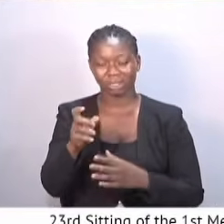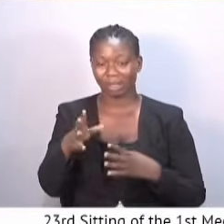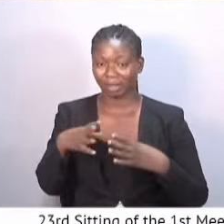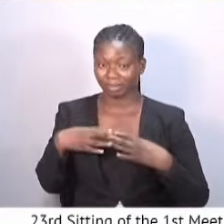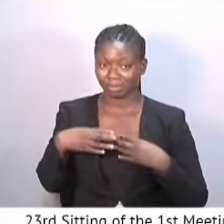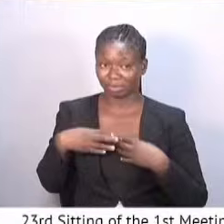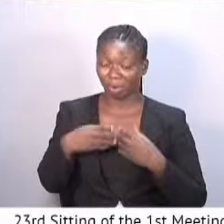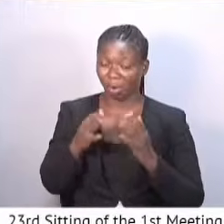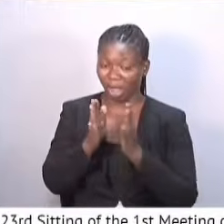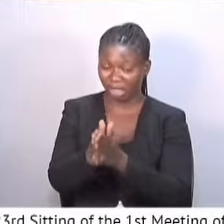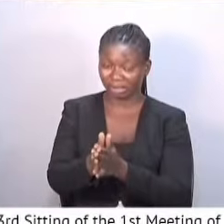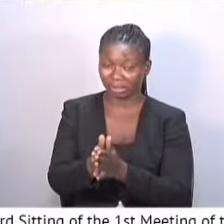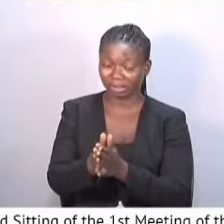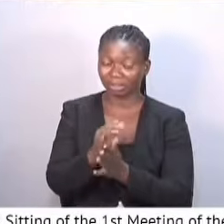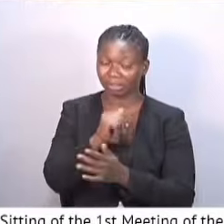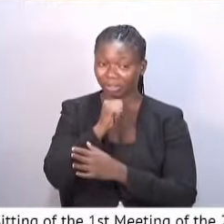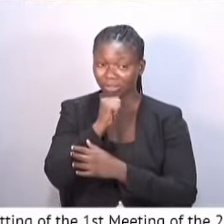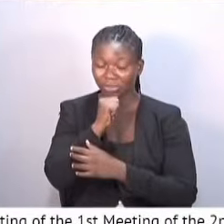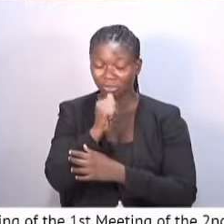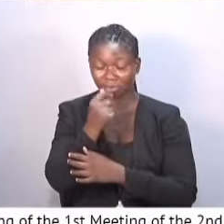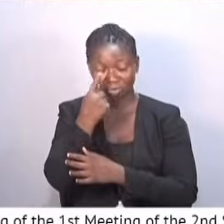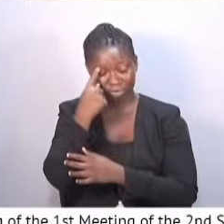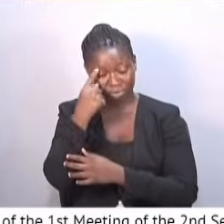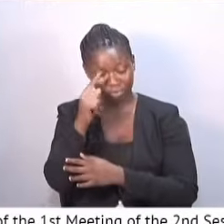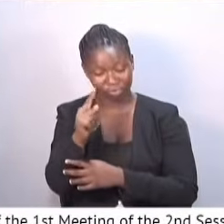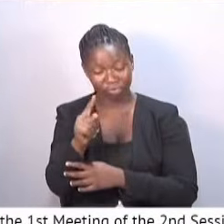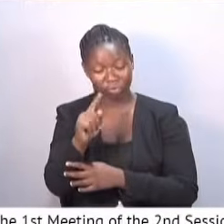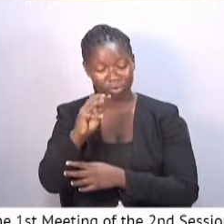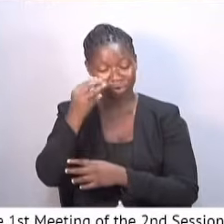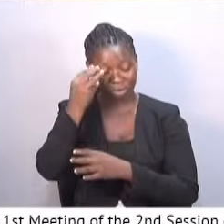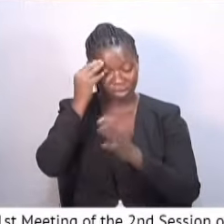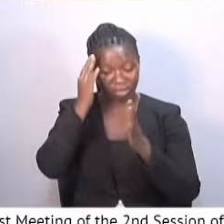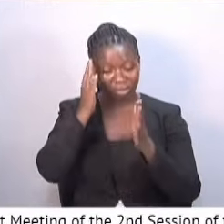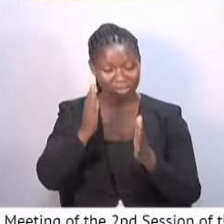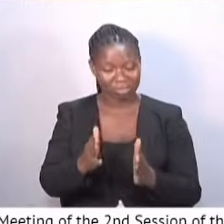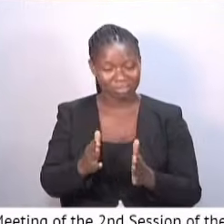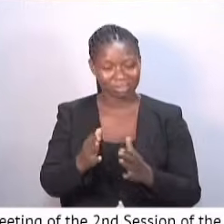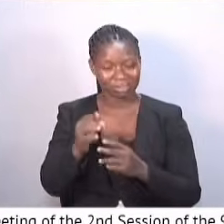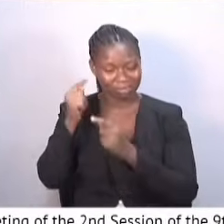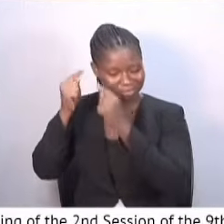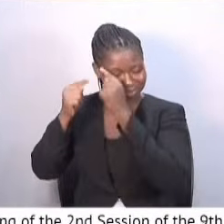admitted, it is not for the minister